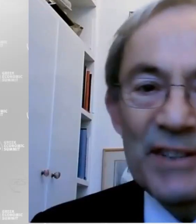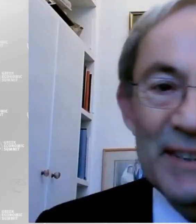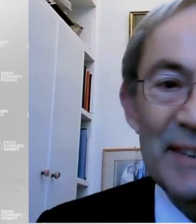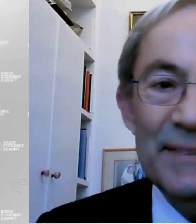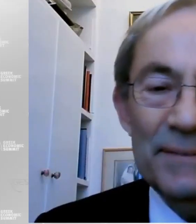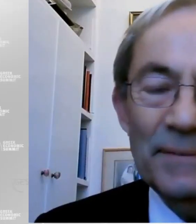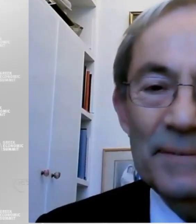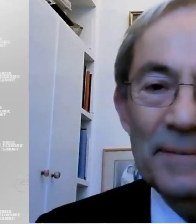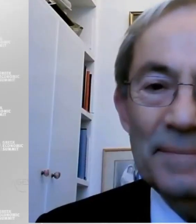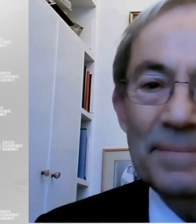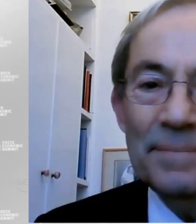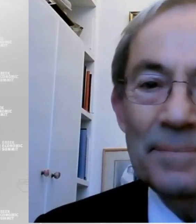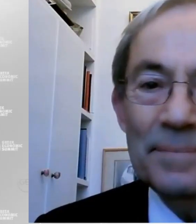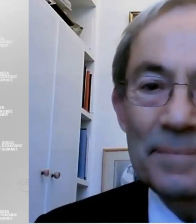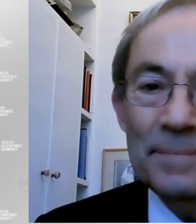very much.